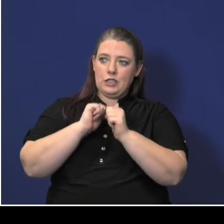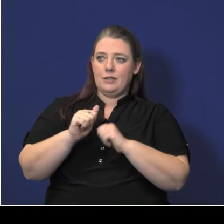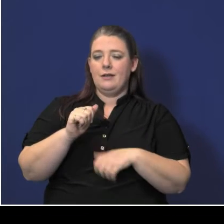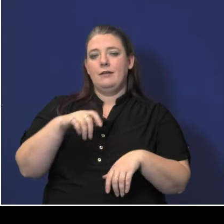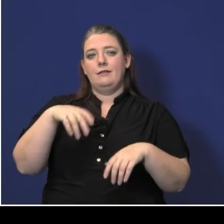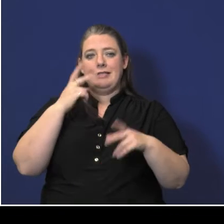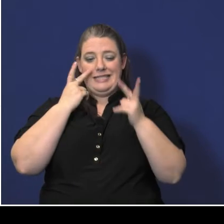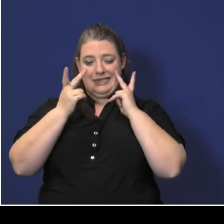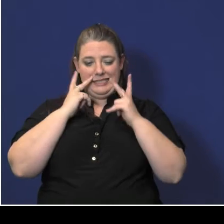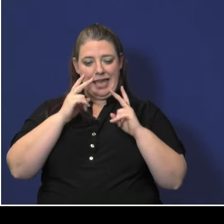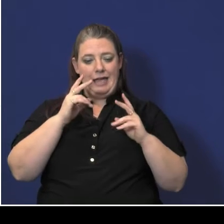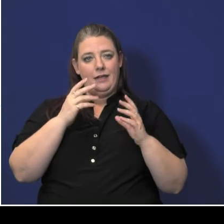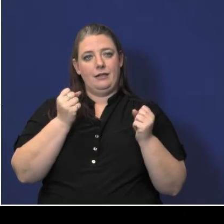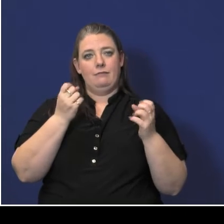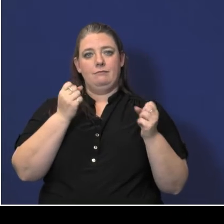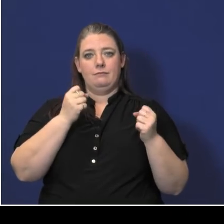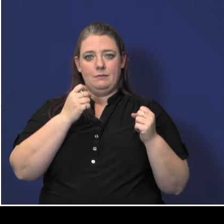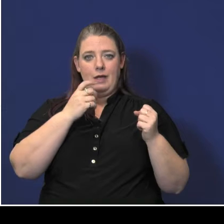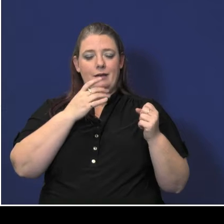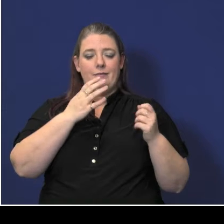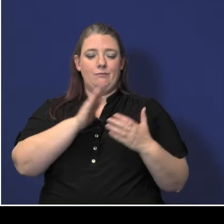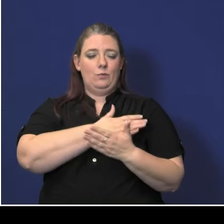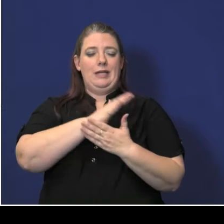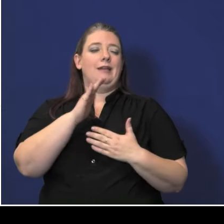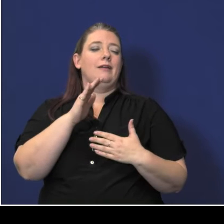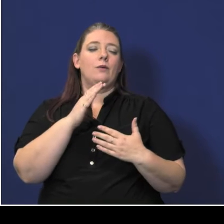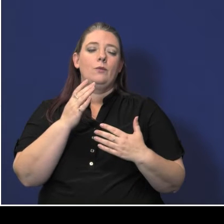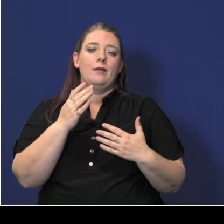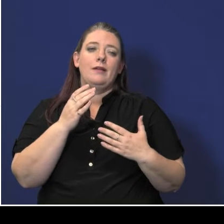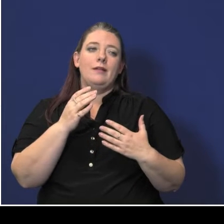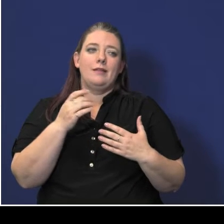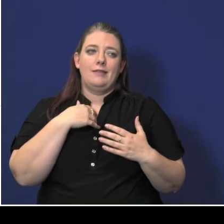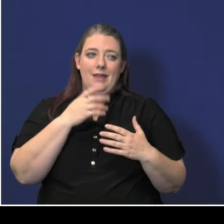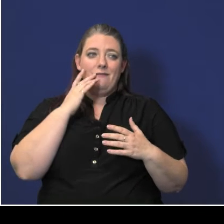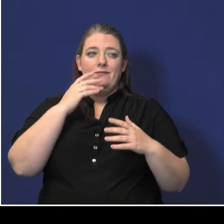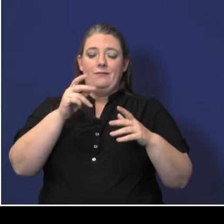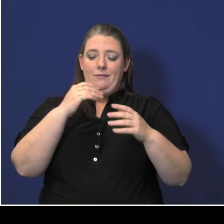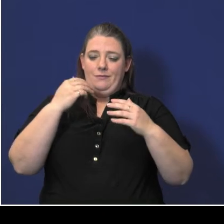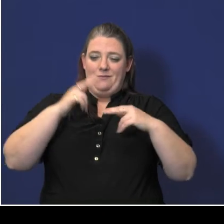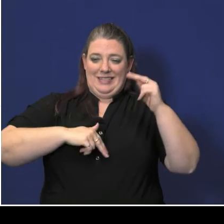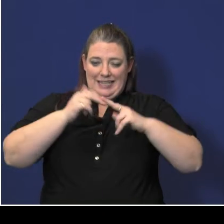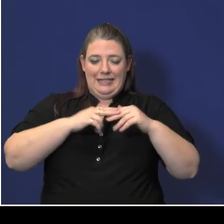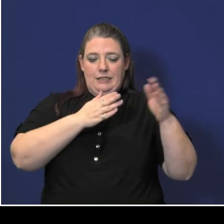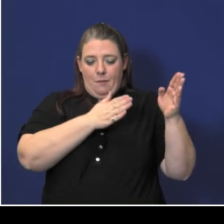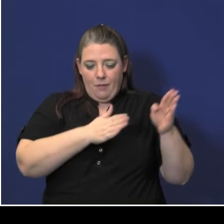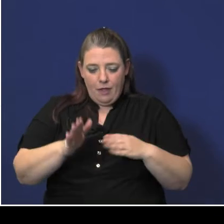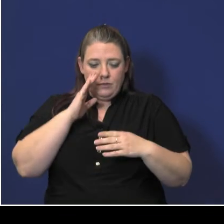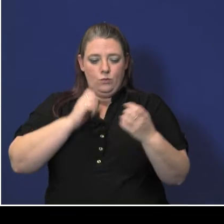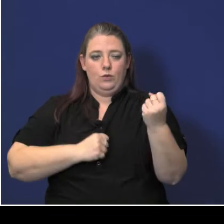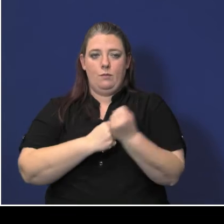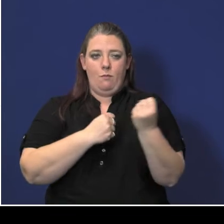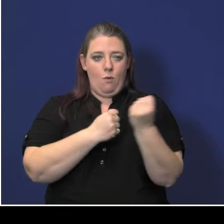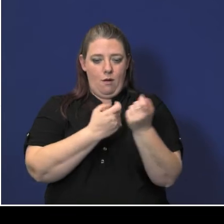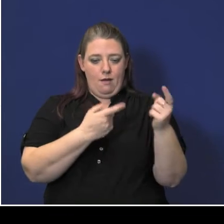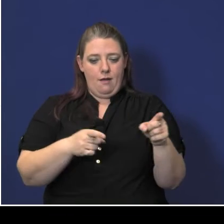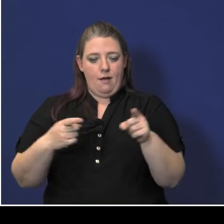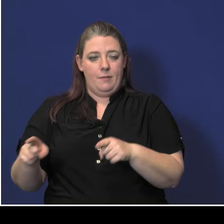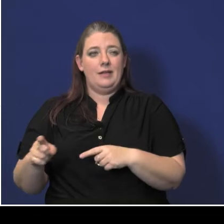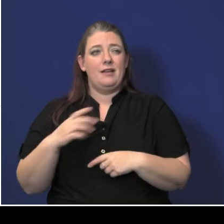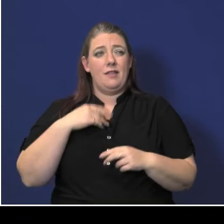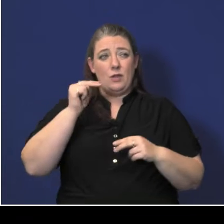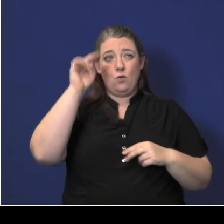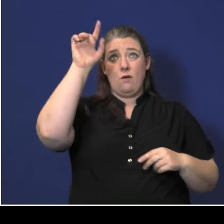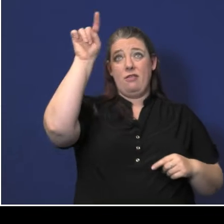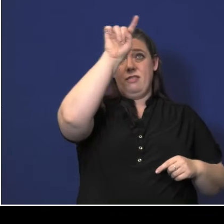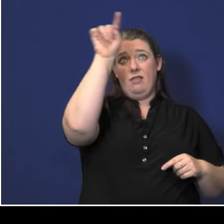very specific requirements and rules that have to take place. The facility is planned to support those. Up at the north side of the plan,